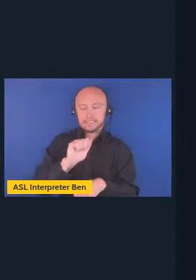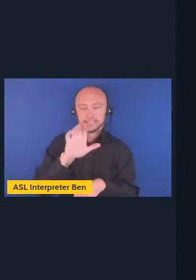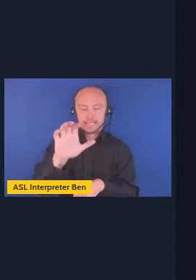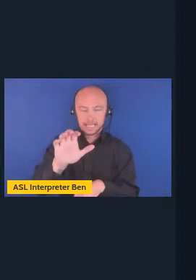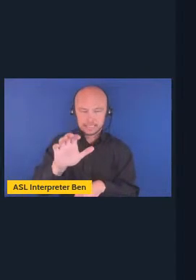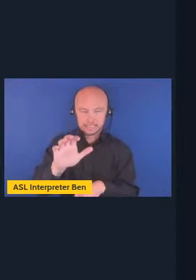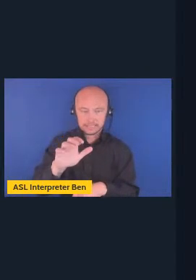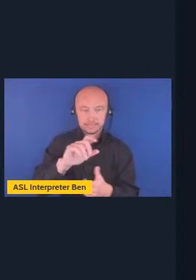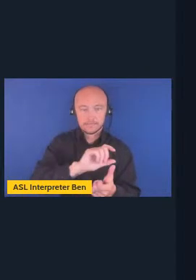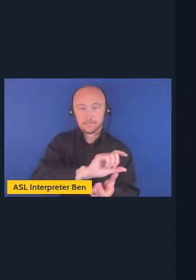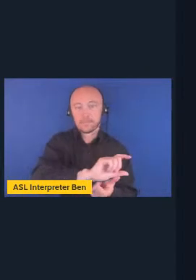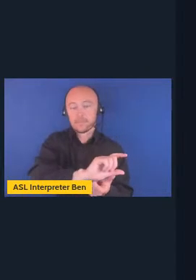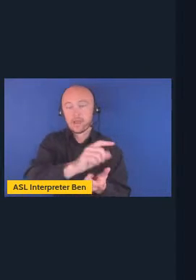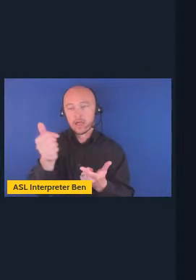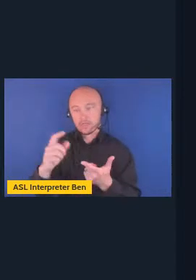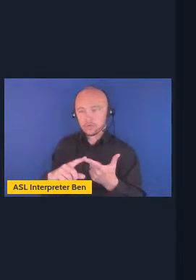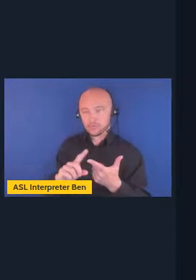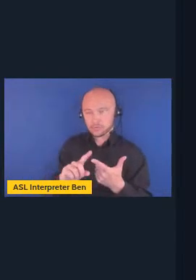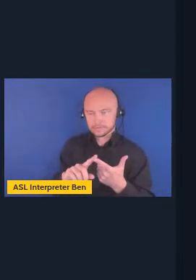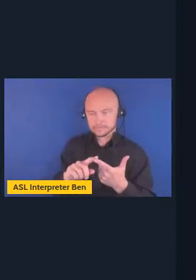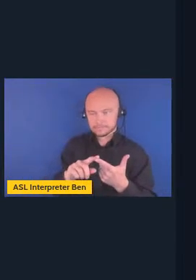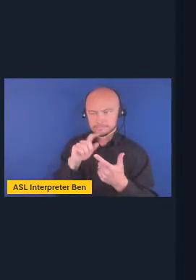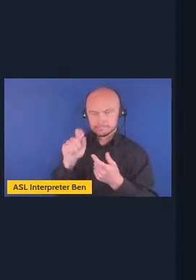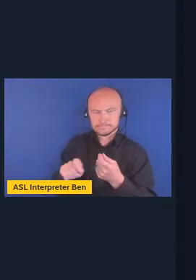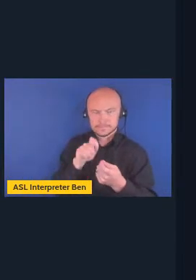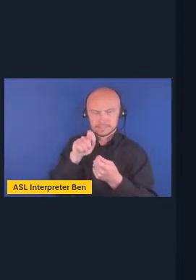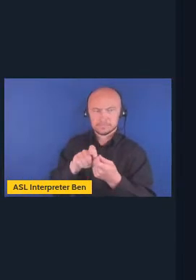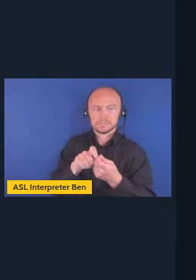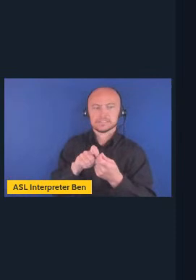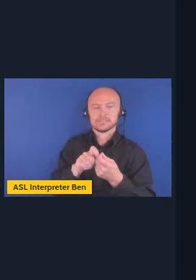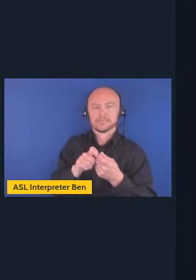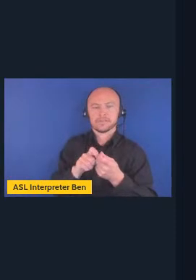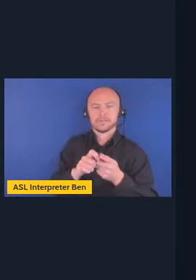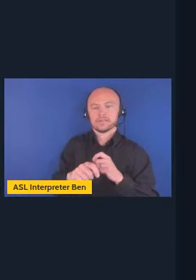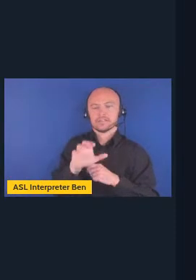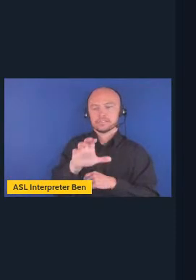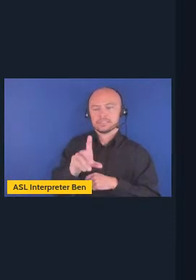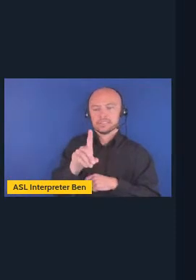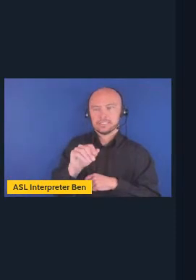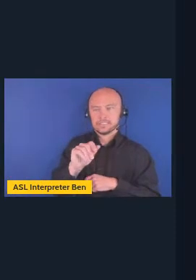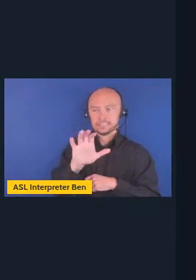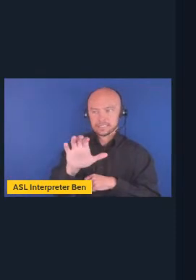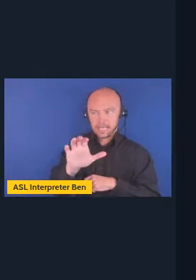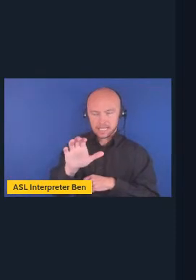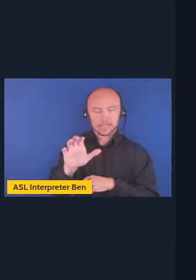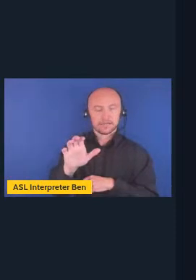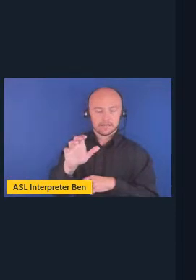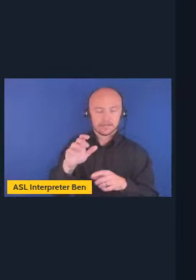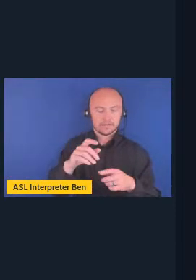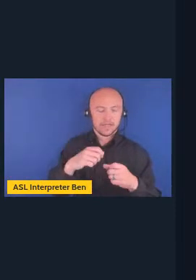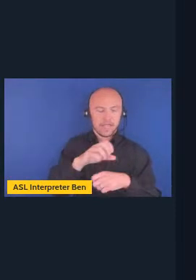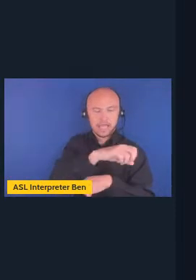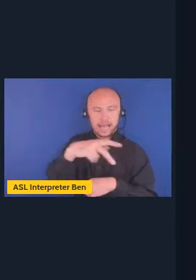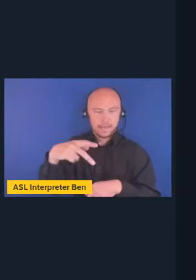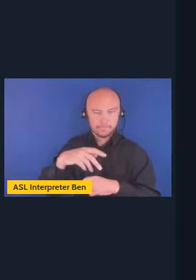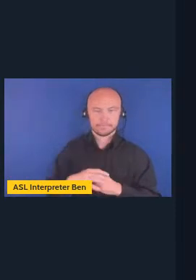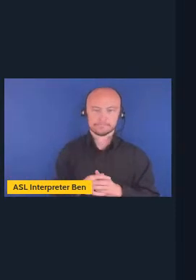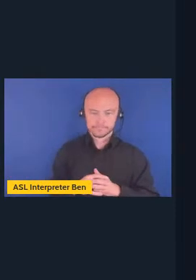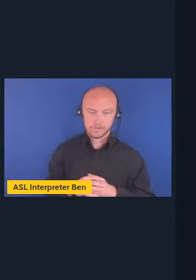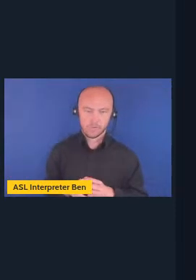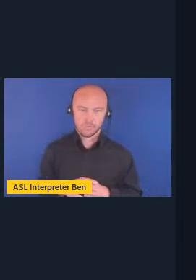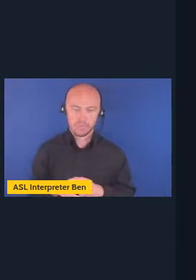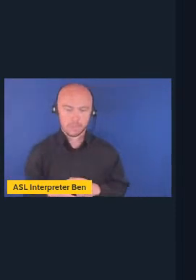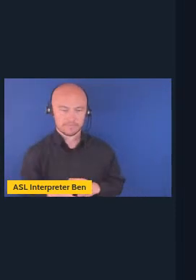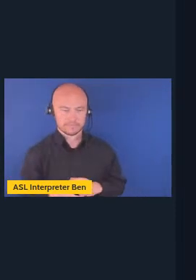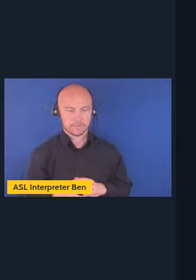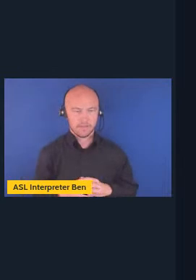other workflow is specifically deploying CI/CD pipeline and your application deployment. Let